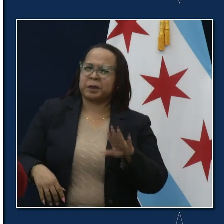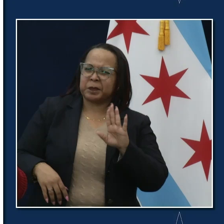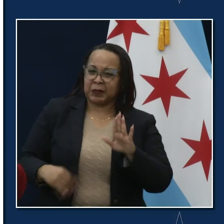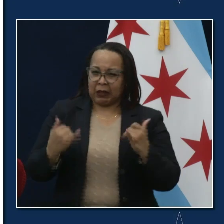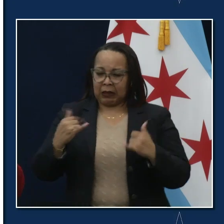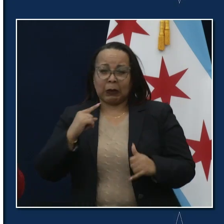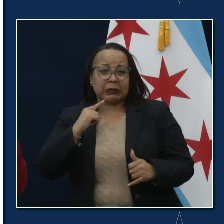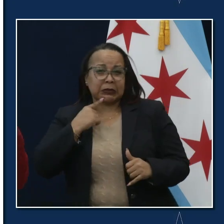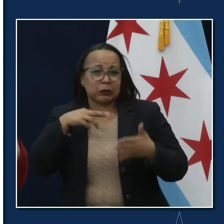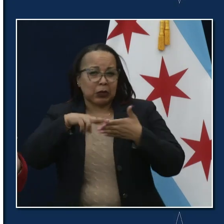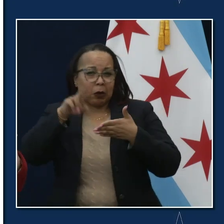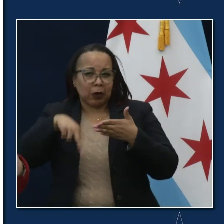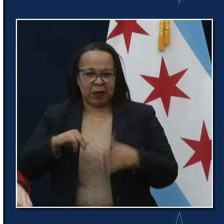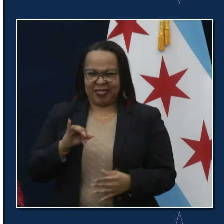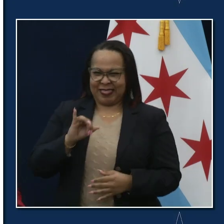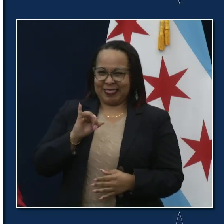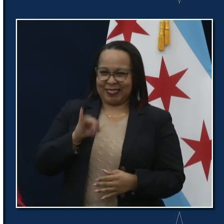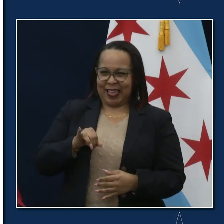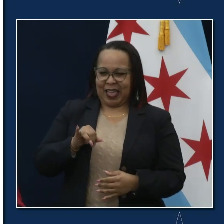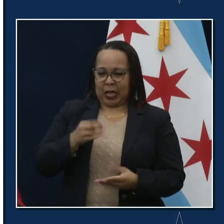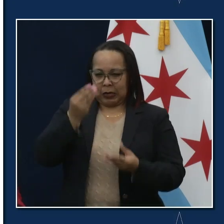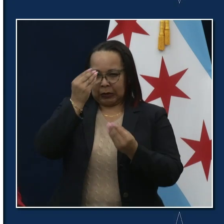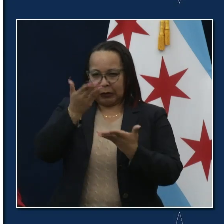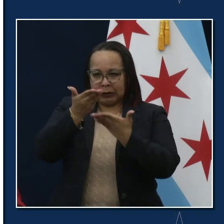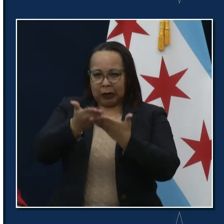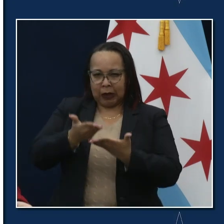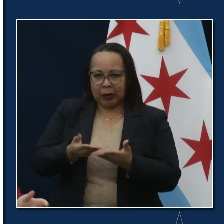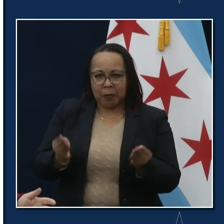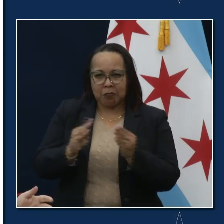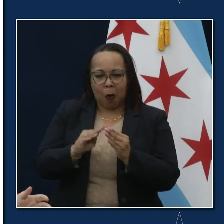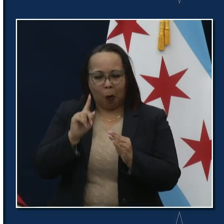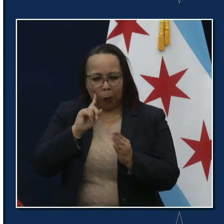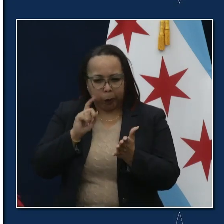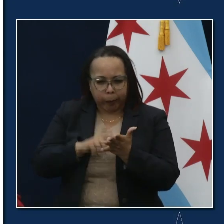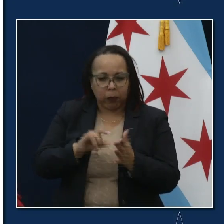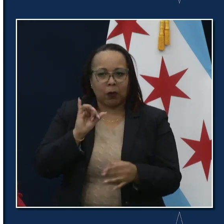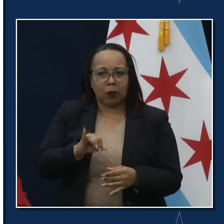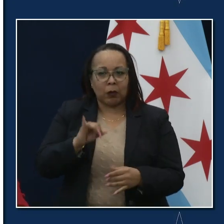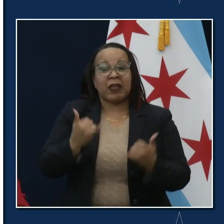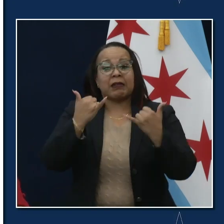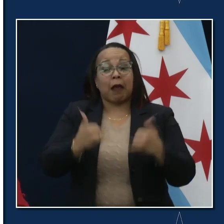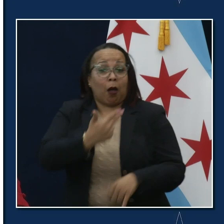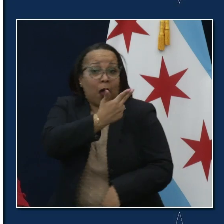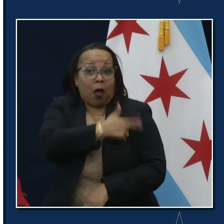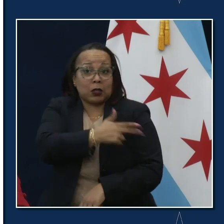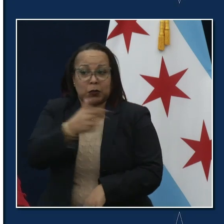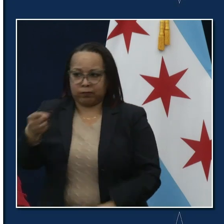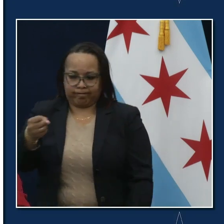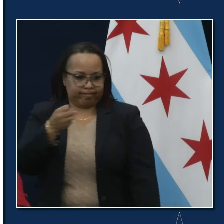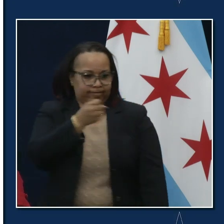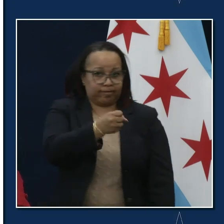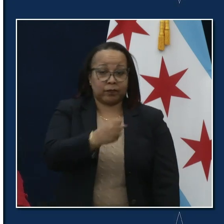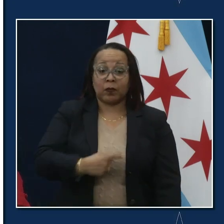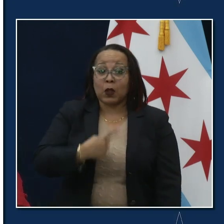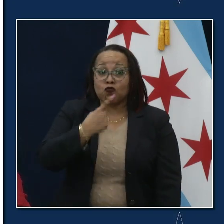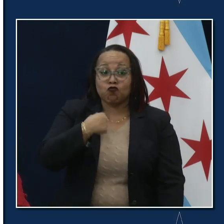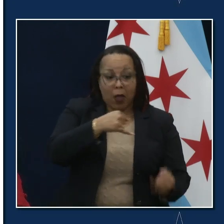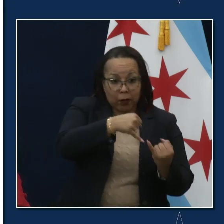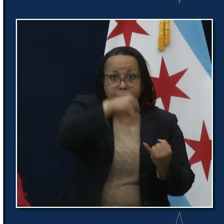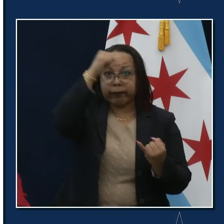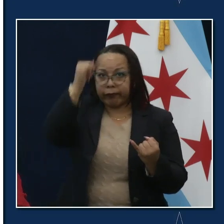serious outcomes, this is when the data is even stronger. Let's talk about hospitalizations. Again, the red line